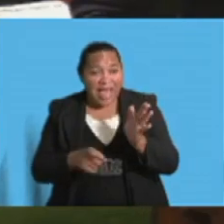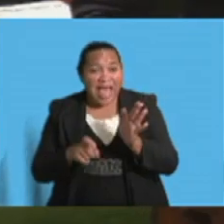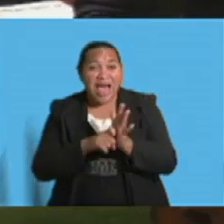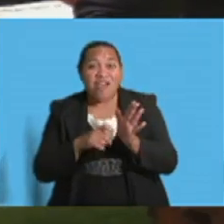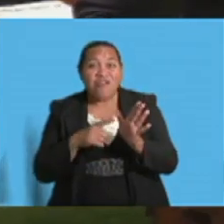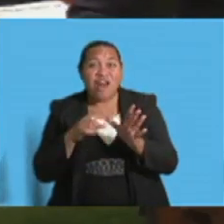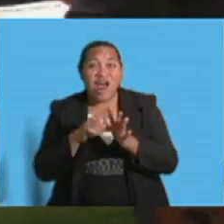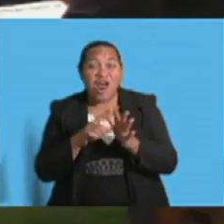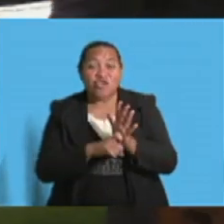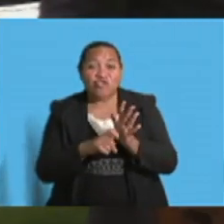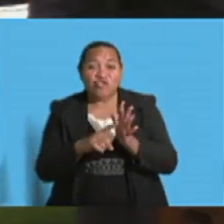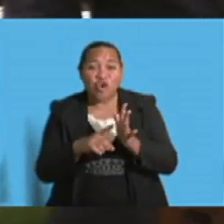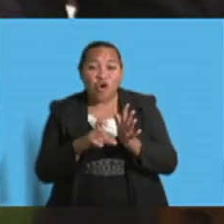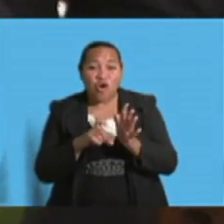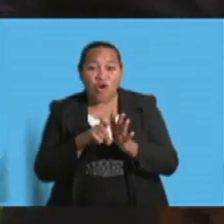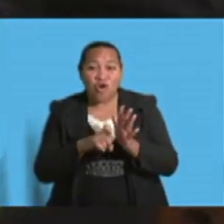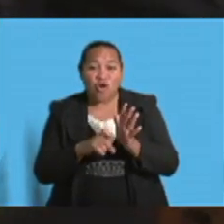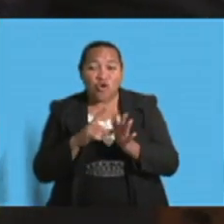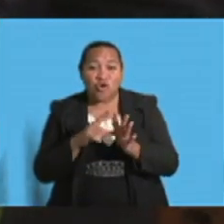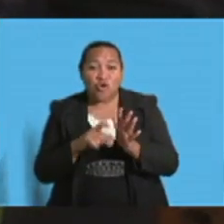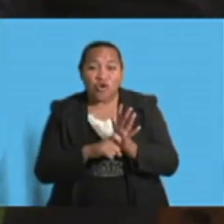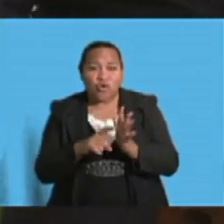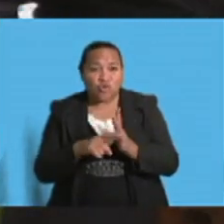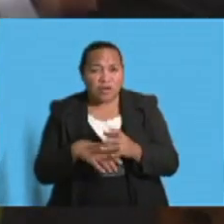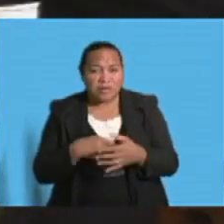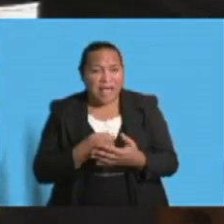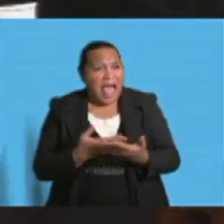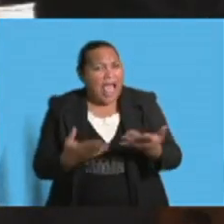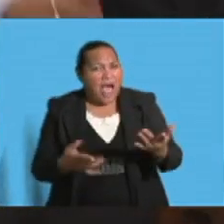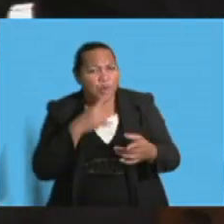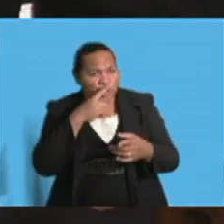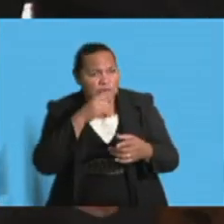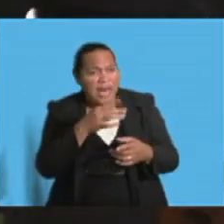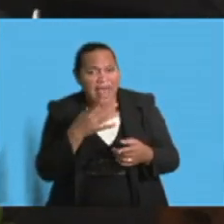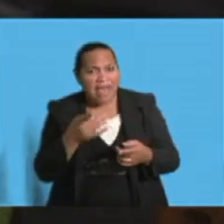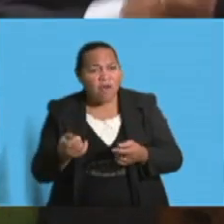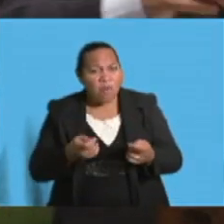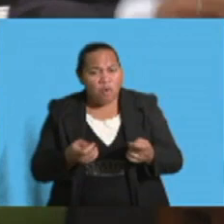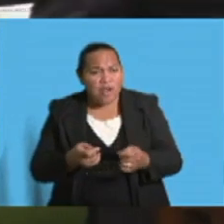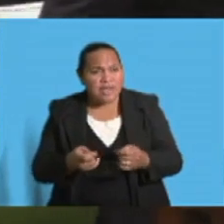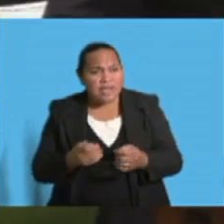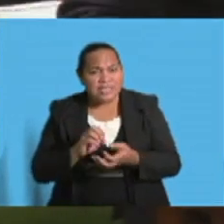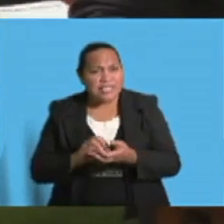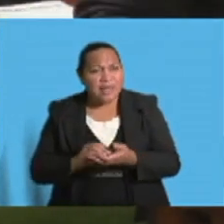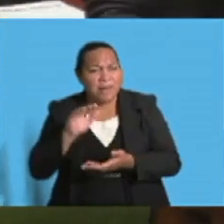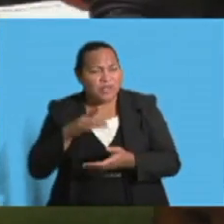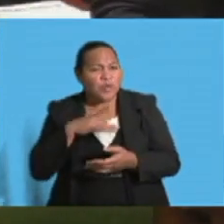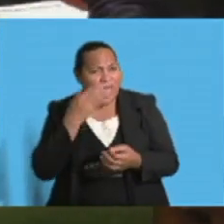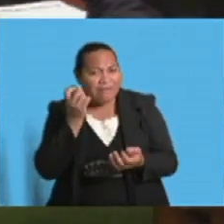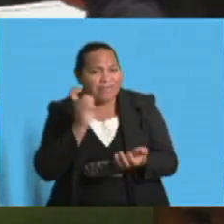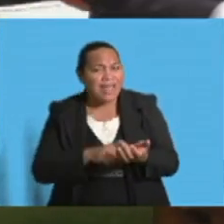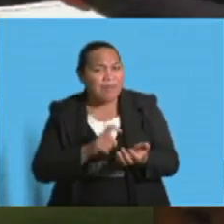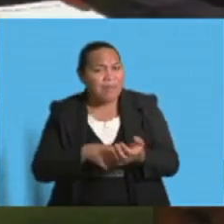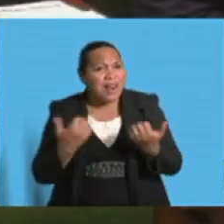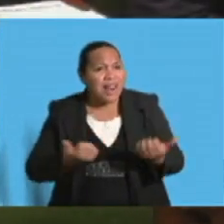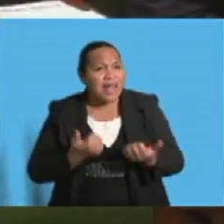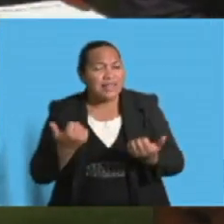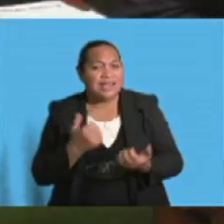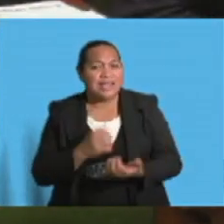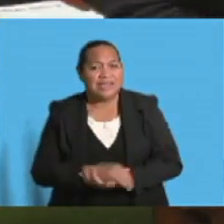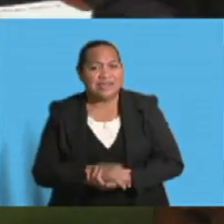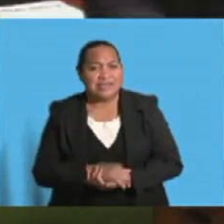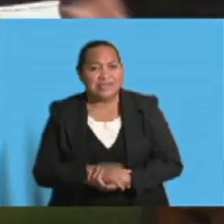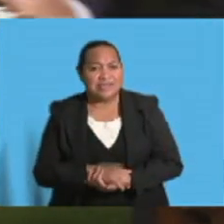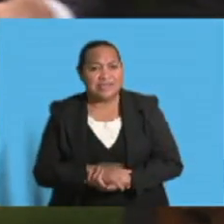was actually giving my budget address. She said, how can you have operating surplus when you have debt? Madam Speaker.